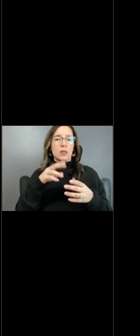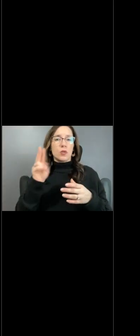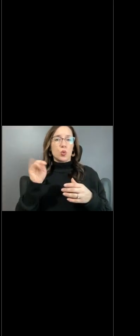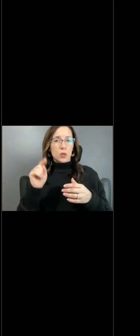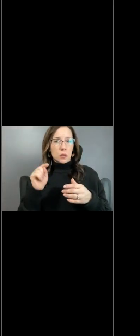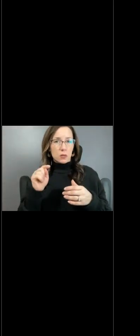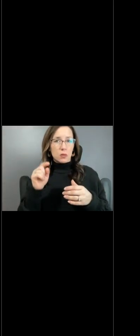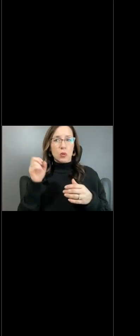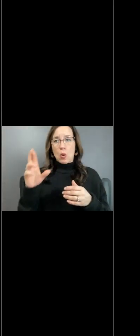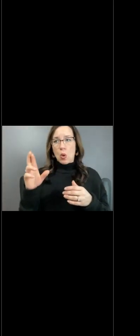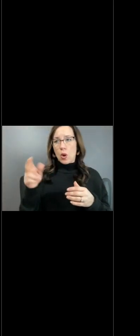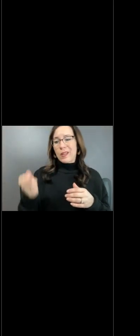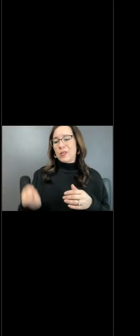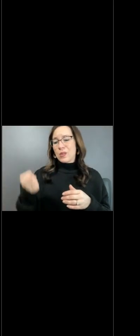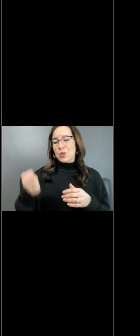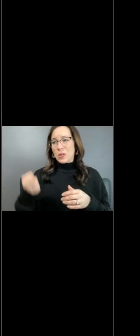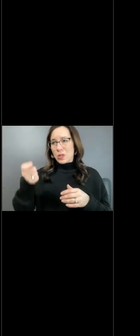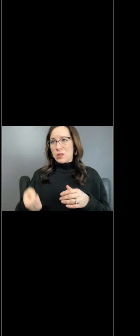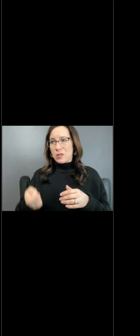the switches that operate them.